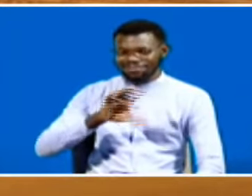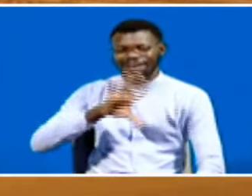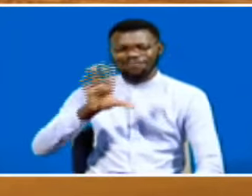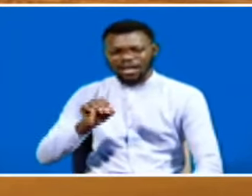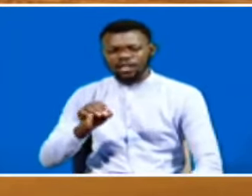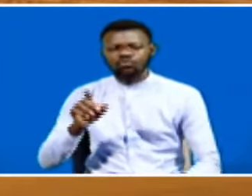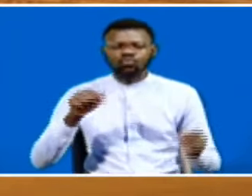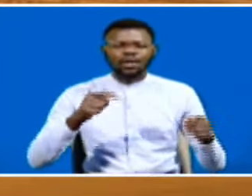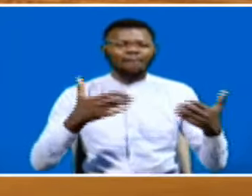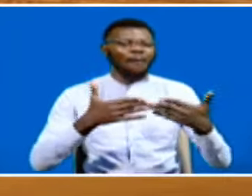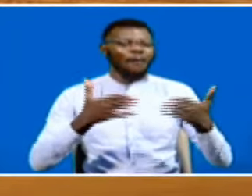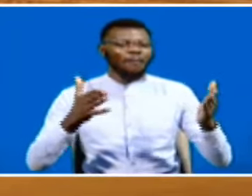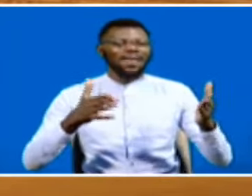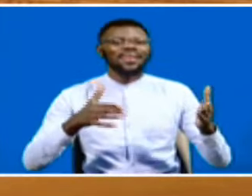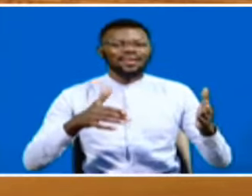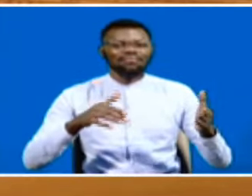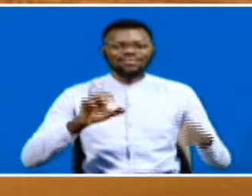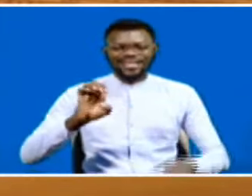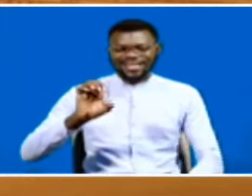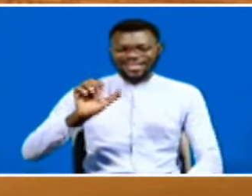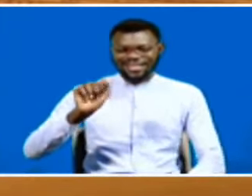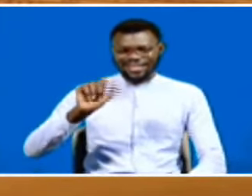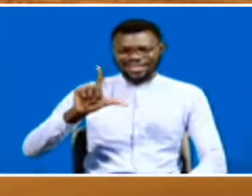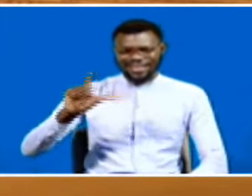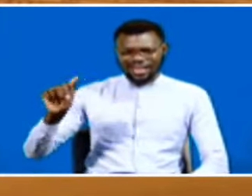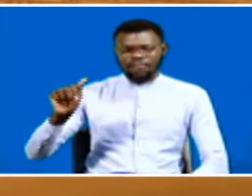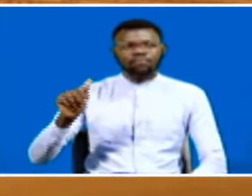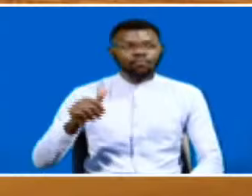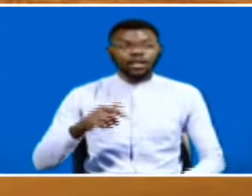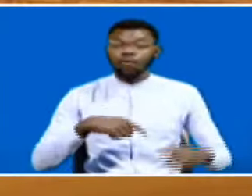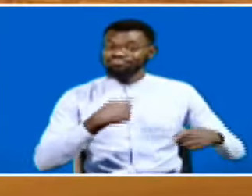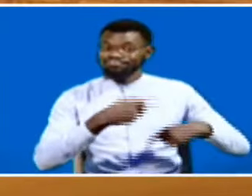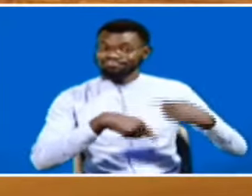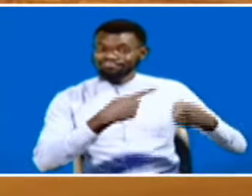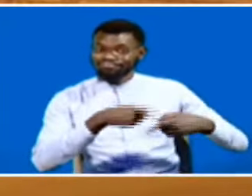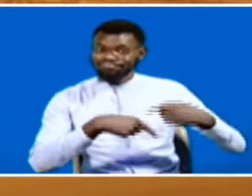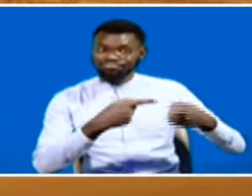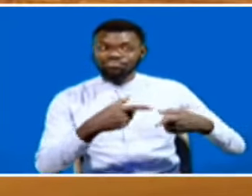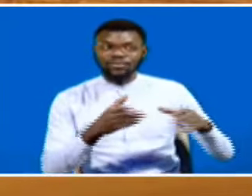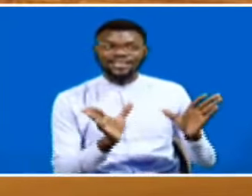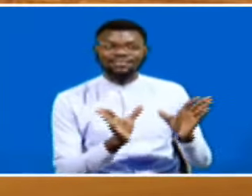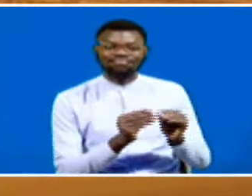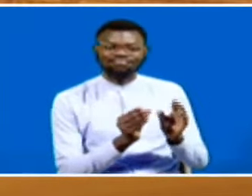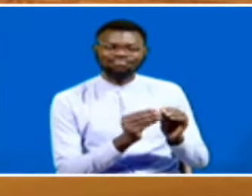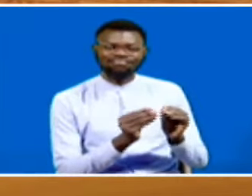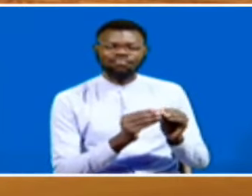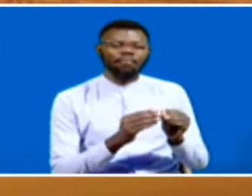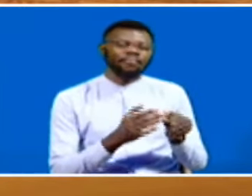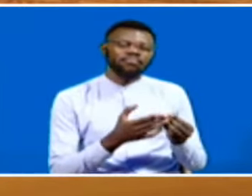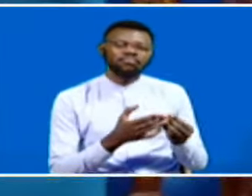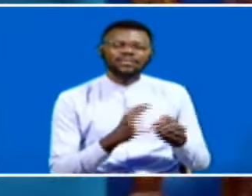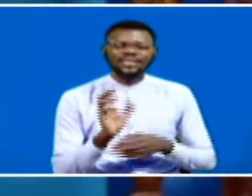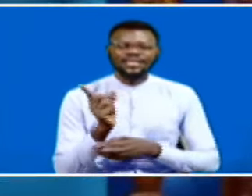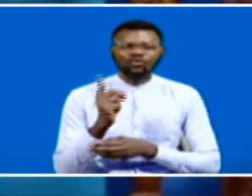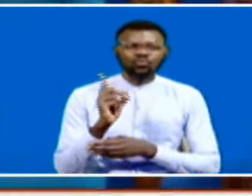Jumuiya ya Afrika Mashariki yani IALA ambavyo vinaendelea hapa jijini Nairobi kwa wiki tatu zijazo.